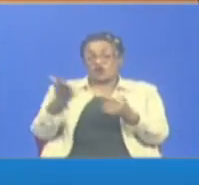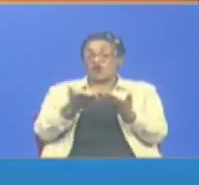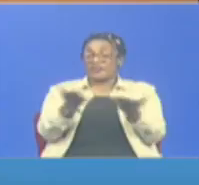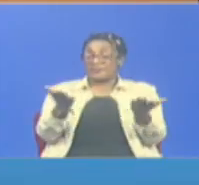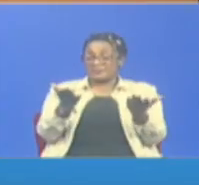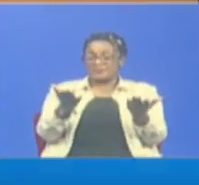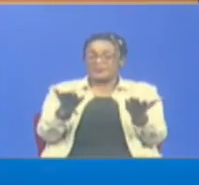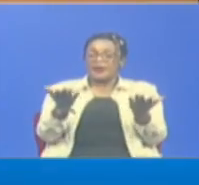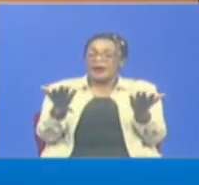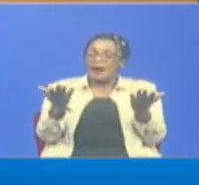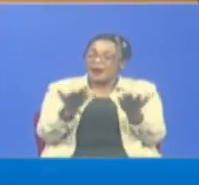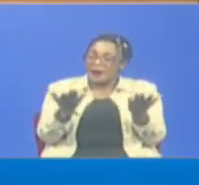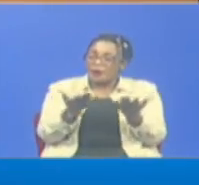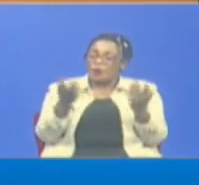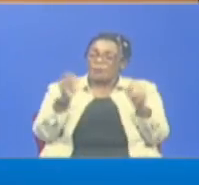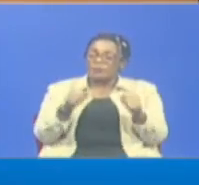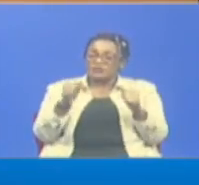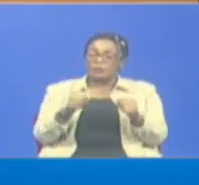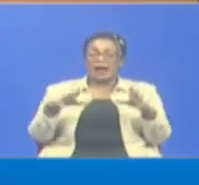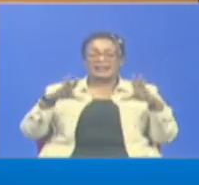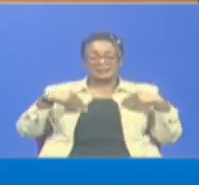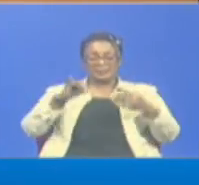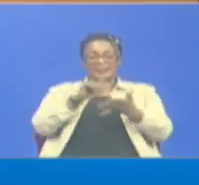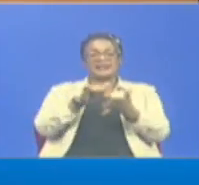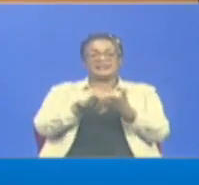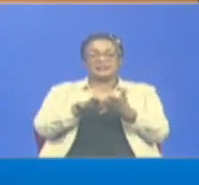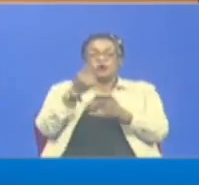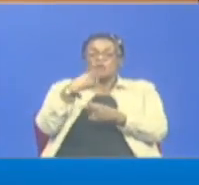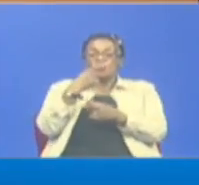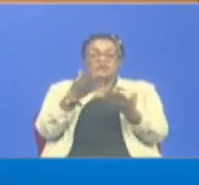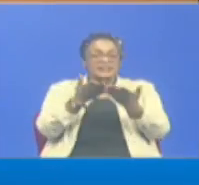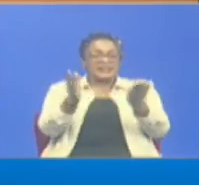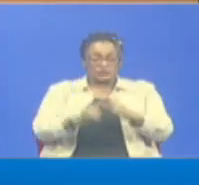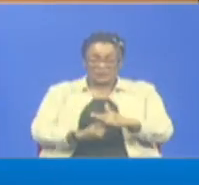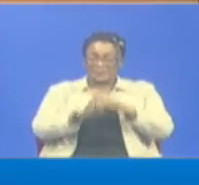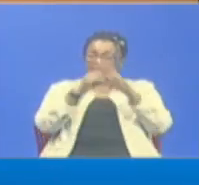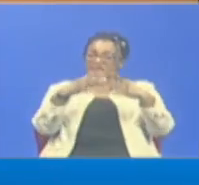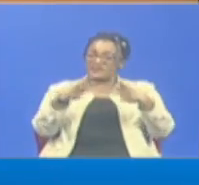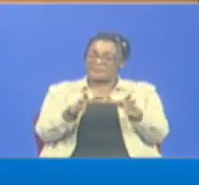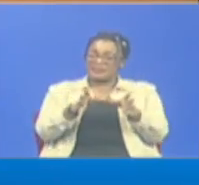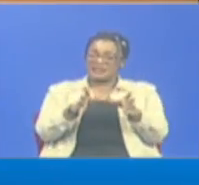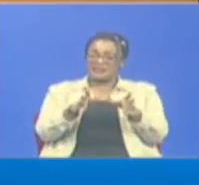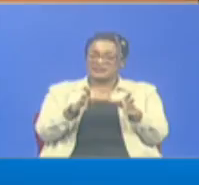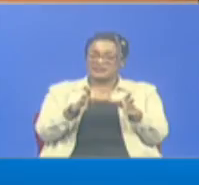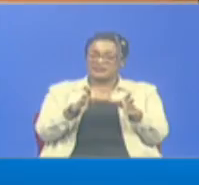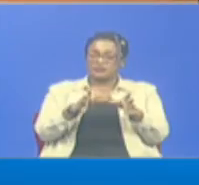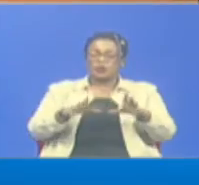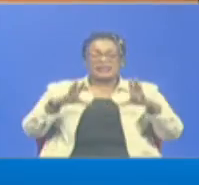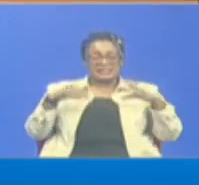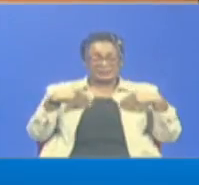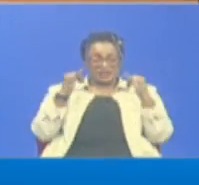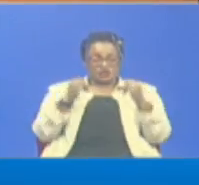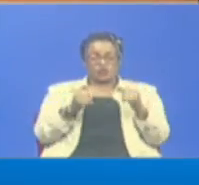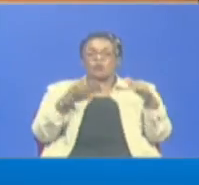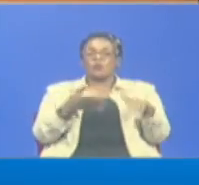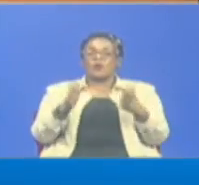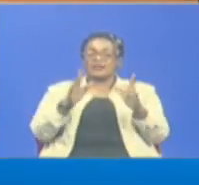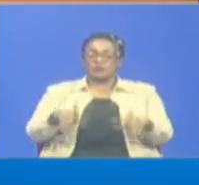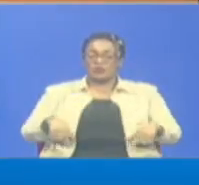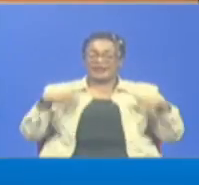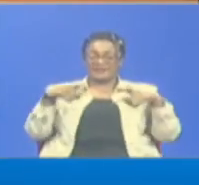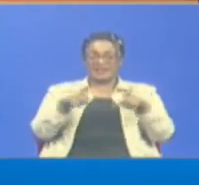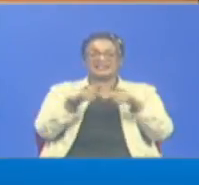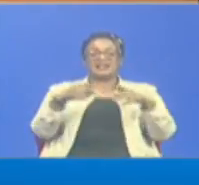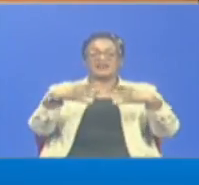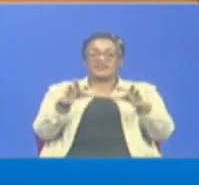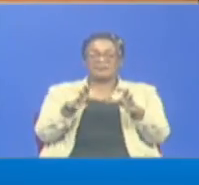we cope with this, and who is there to support the families to cope with the new normal of staying as a whole family